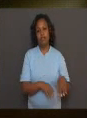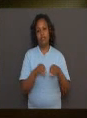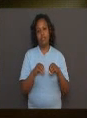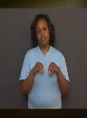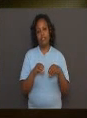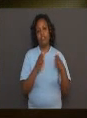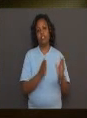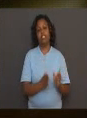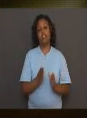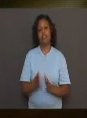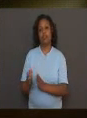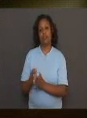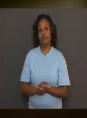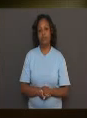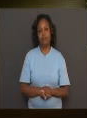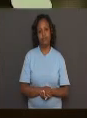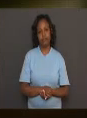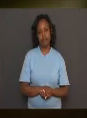Students, let's get ready.